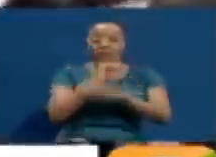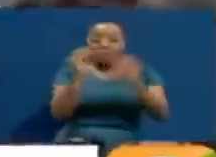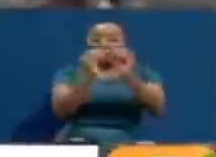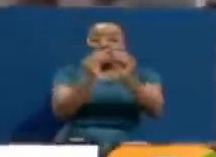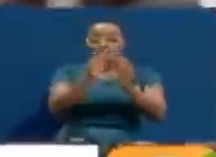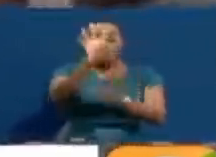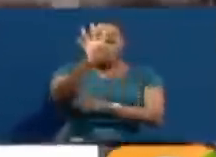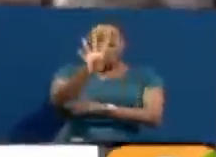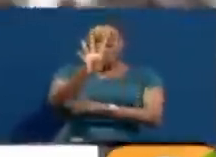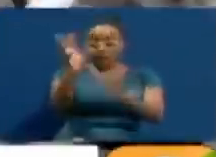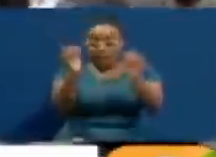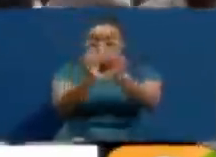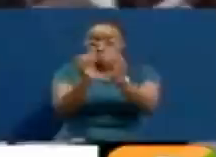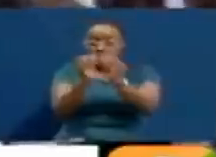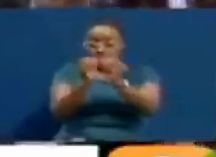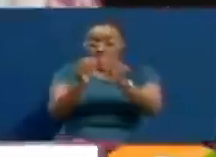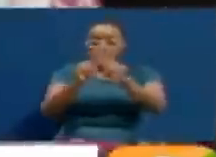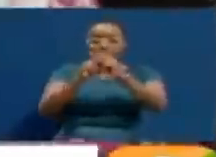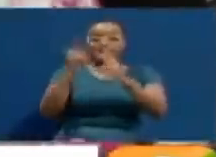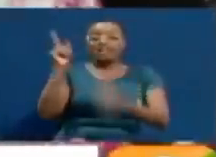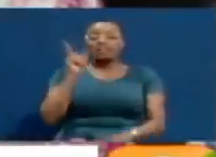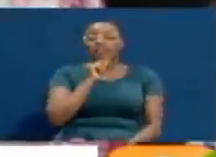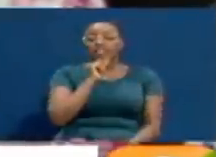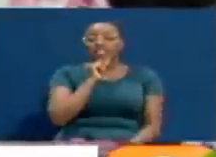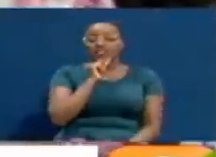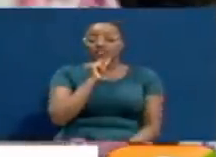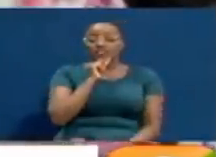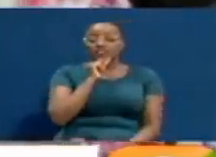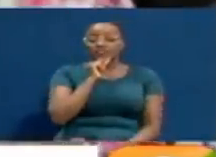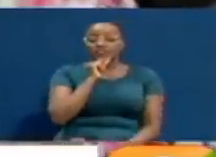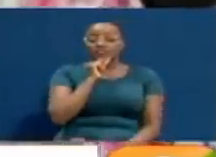BBI popularization meeting kicked off.